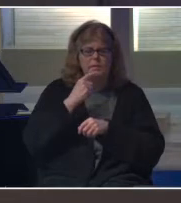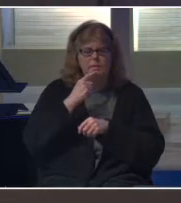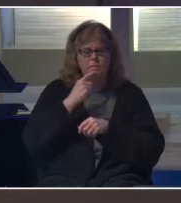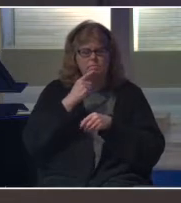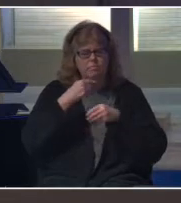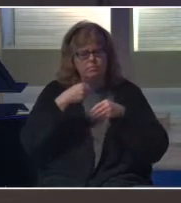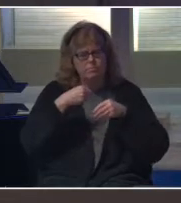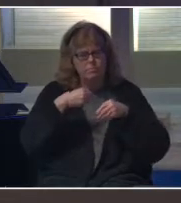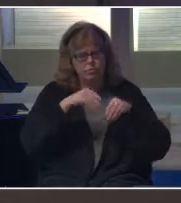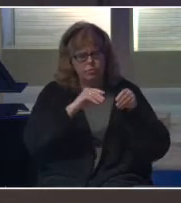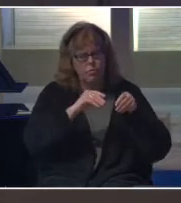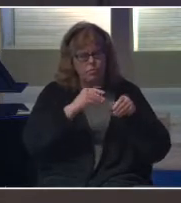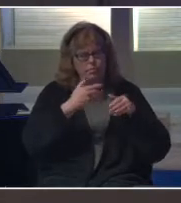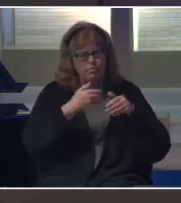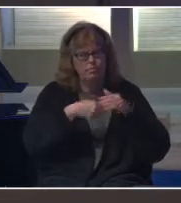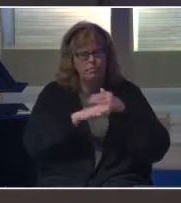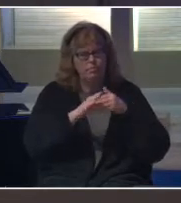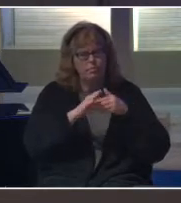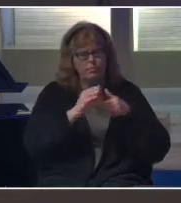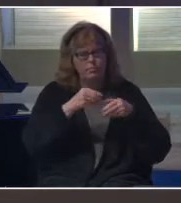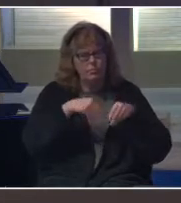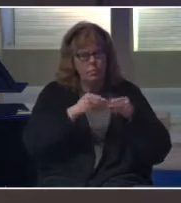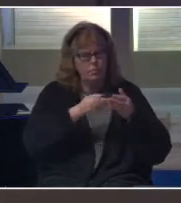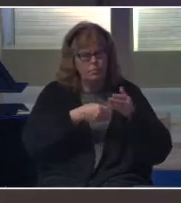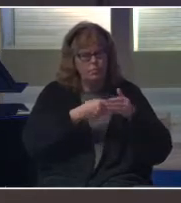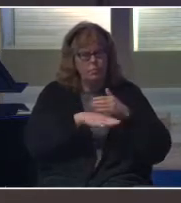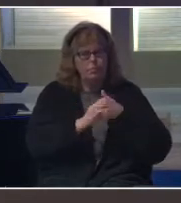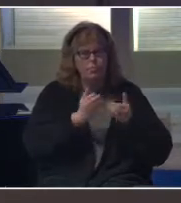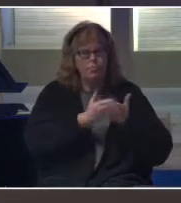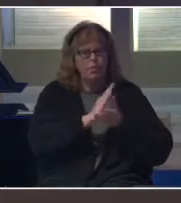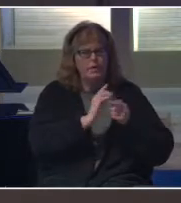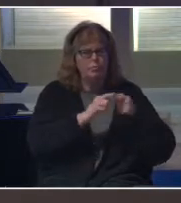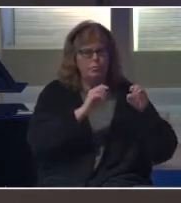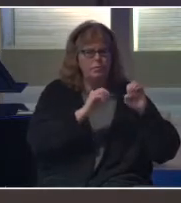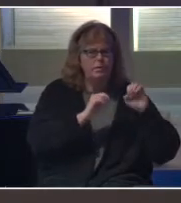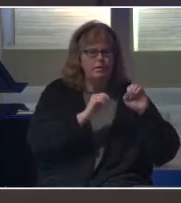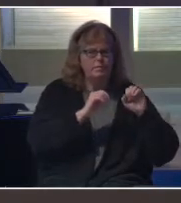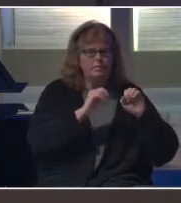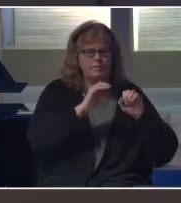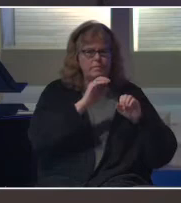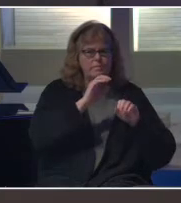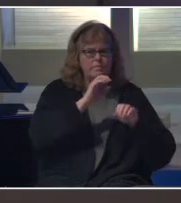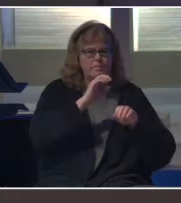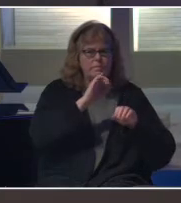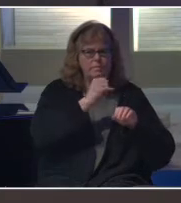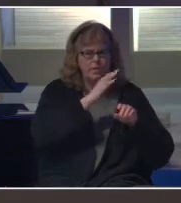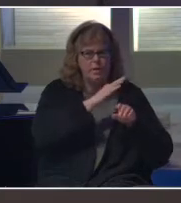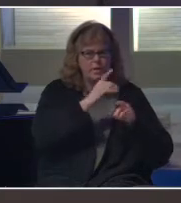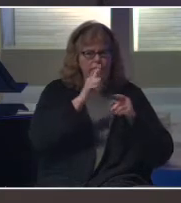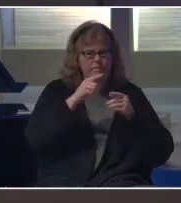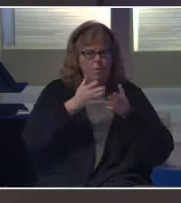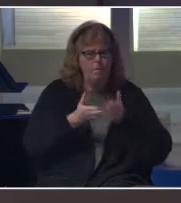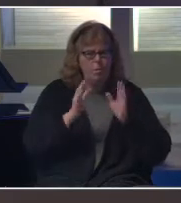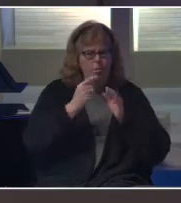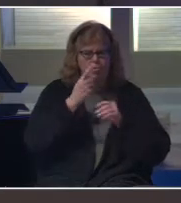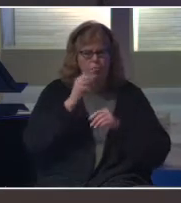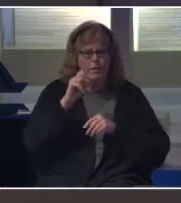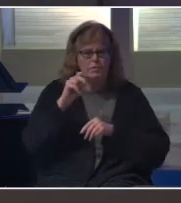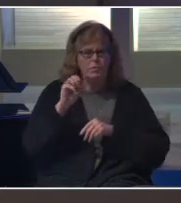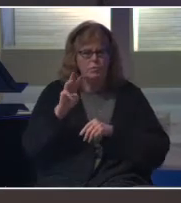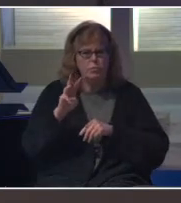birthright, or sold his birthright to Esau for a bowl of red stew.